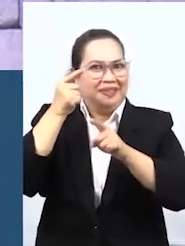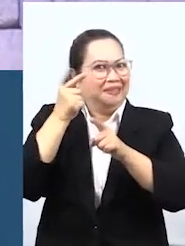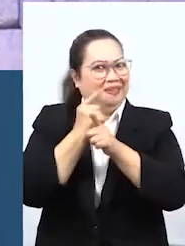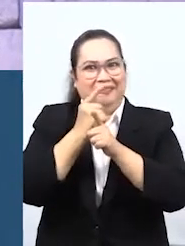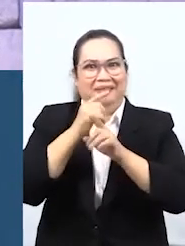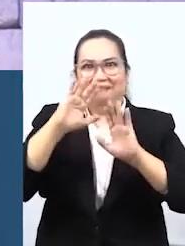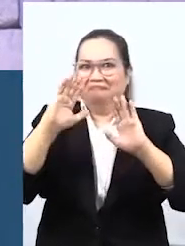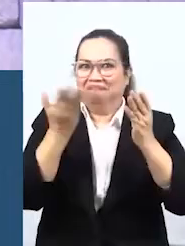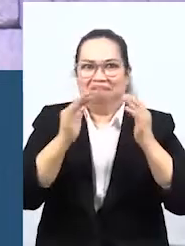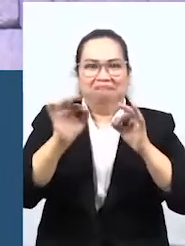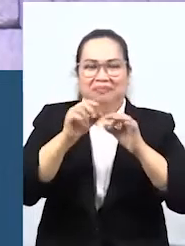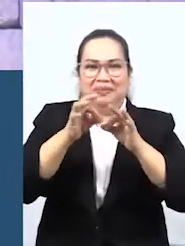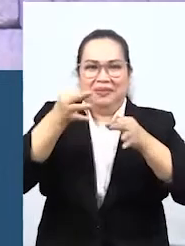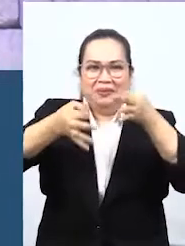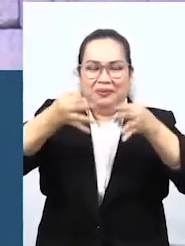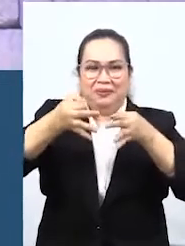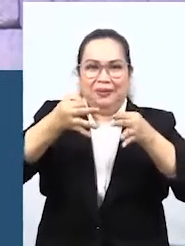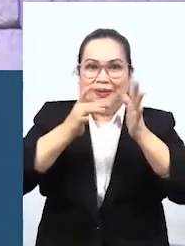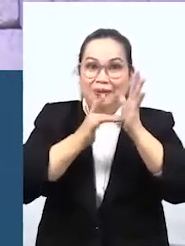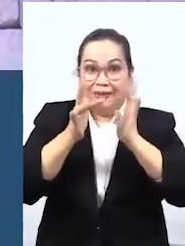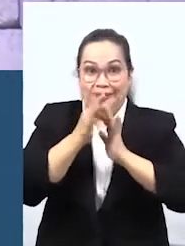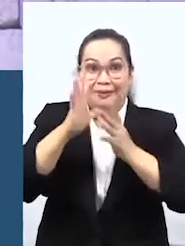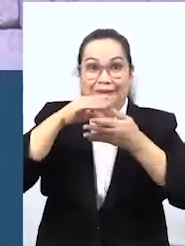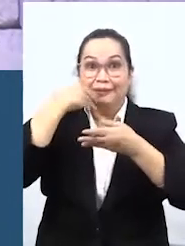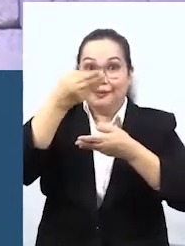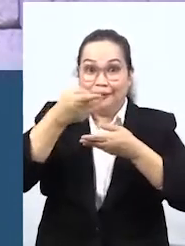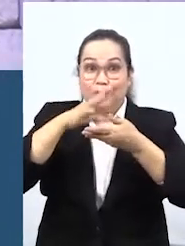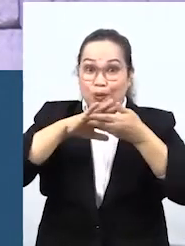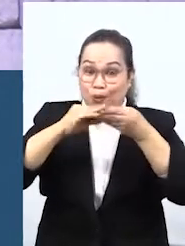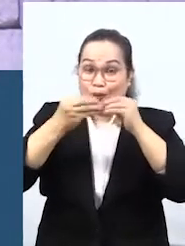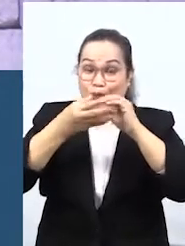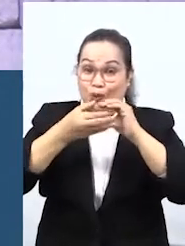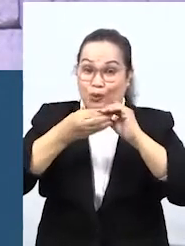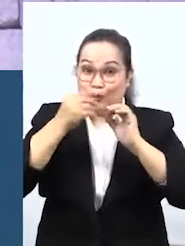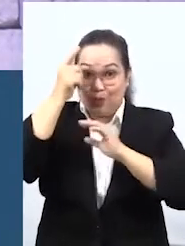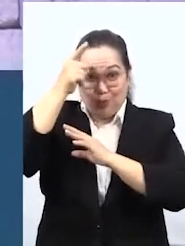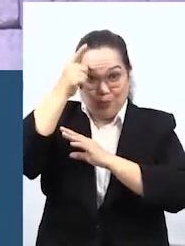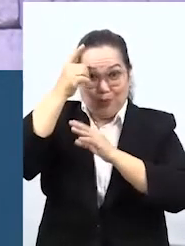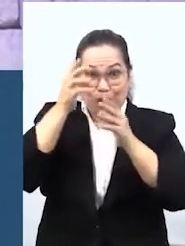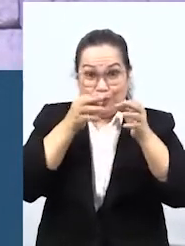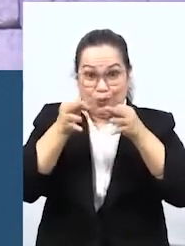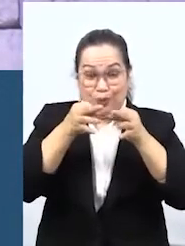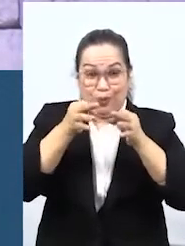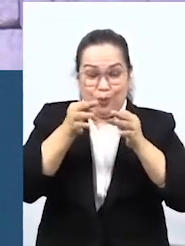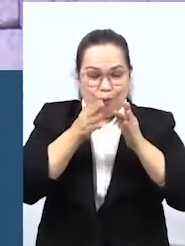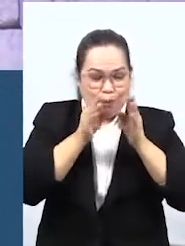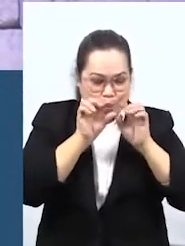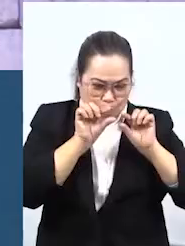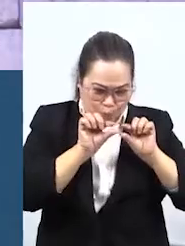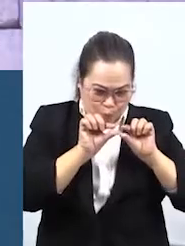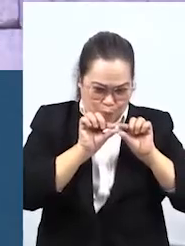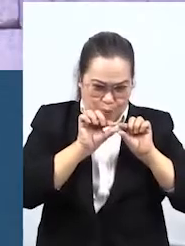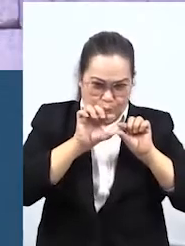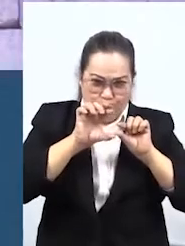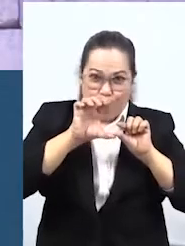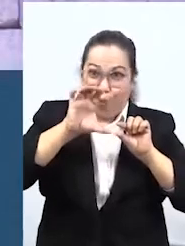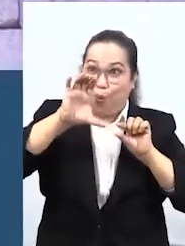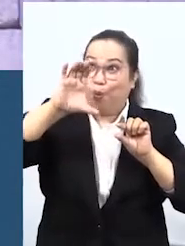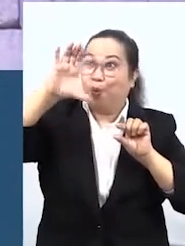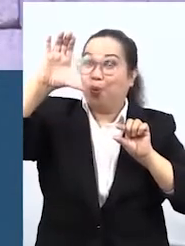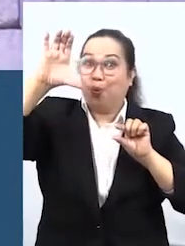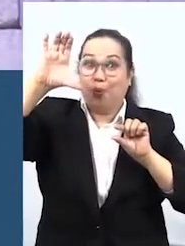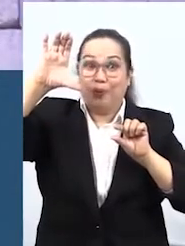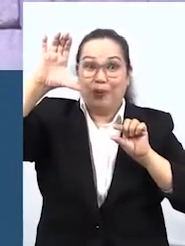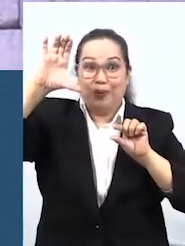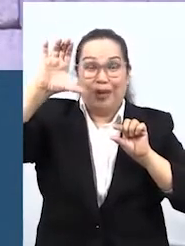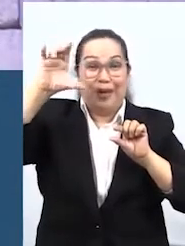judge so Jesus us this Parable as a logical argument from lesser to greater some of you are teaching logic no This is